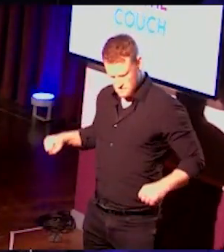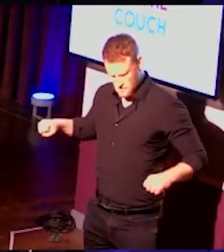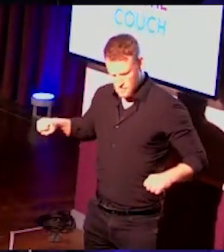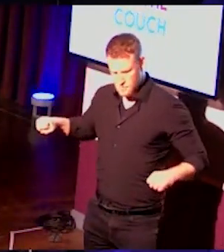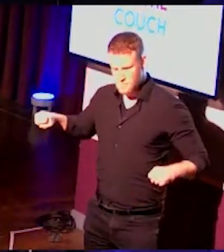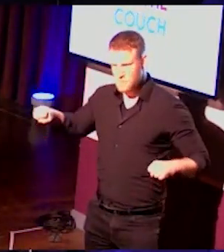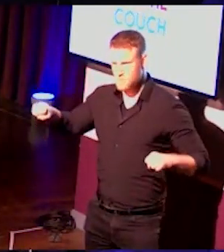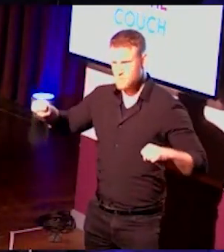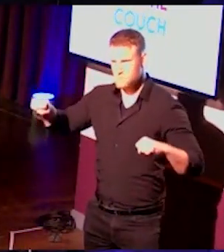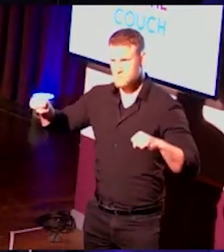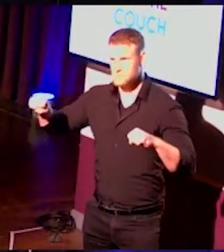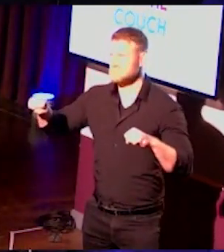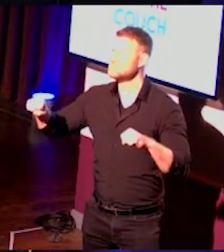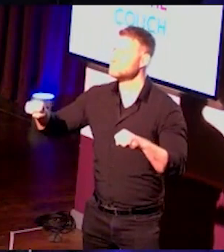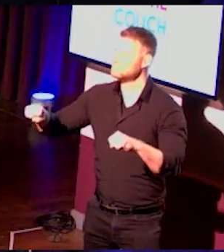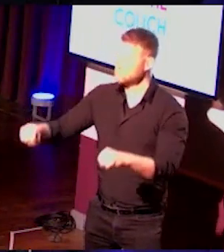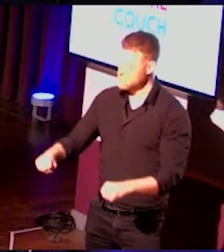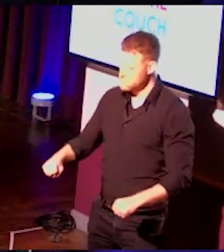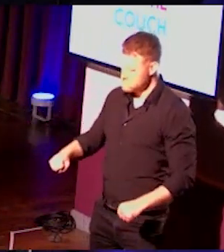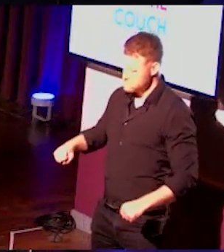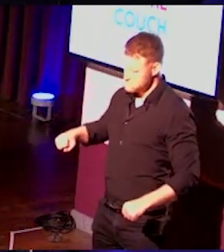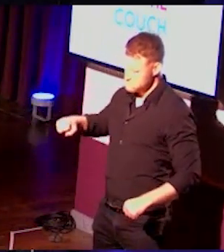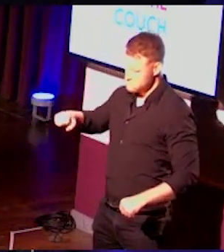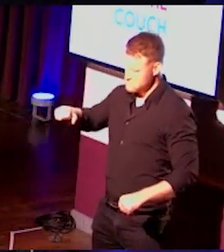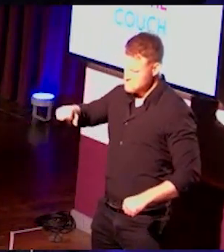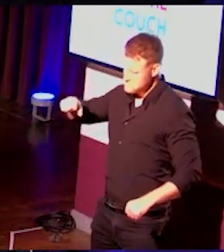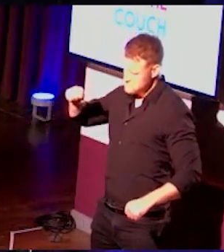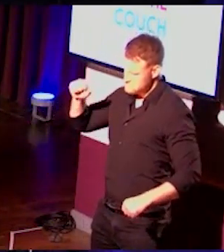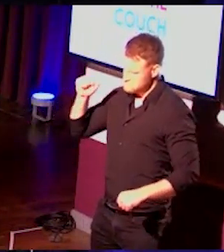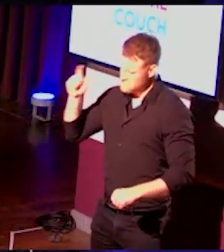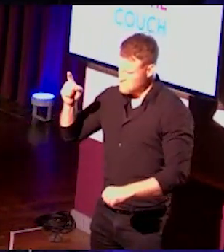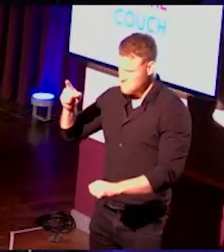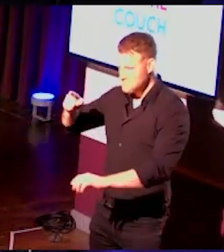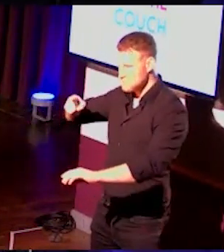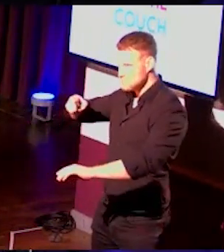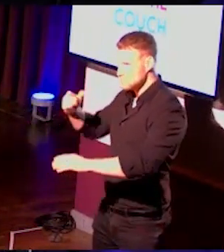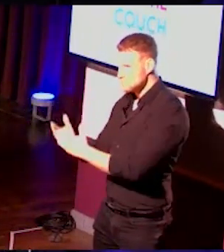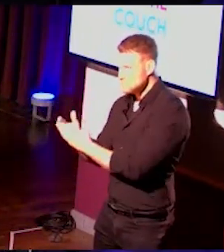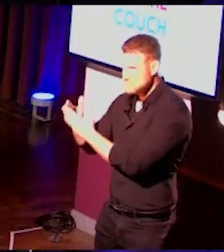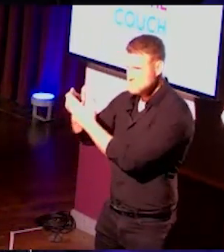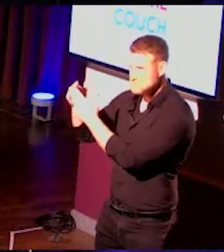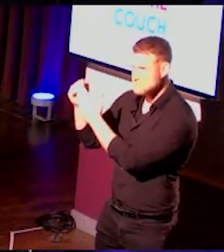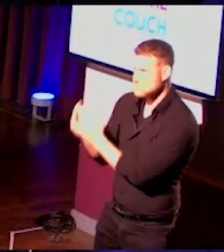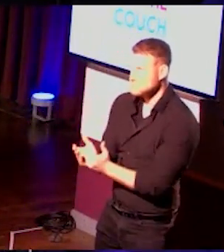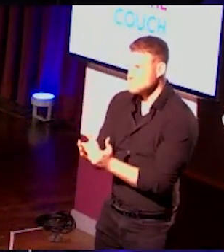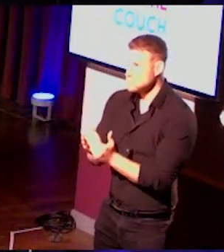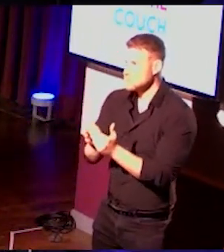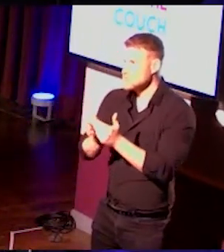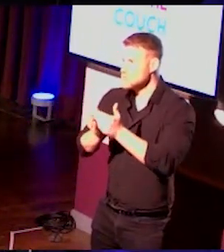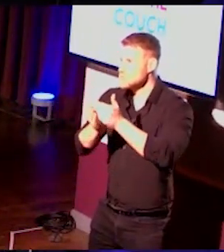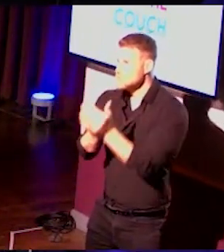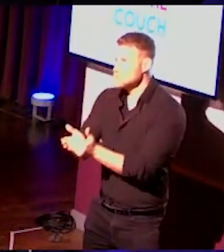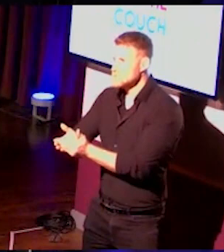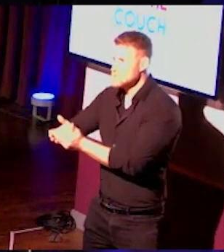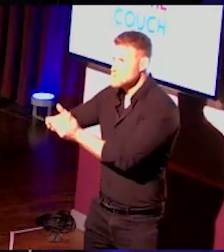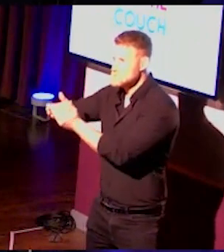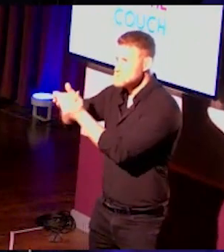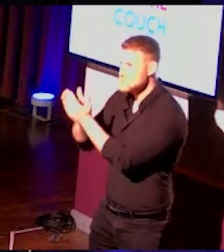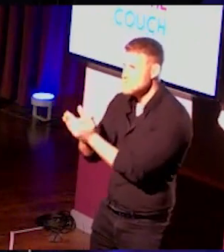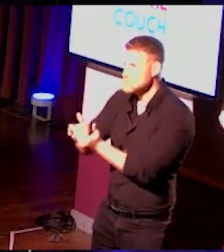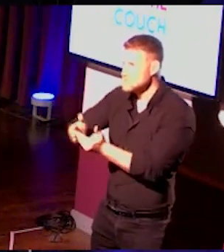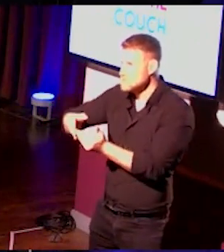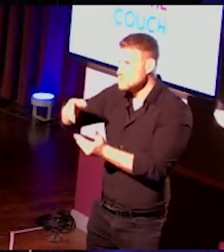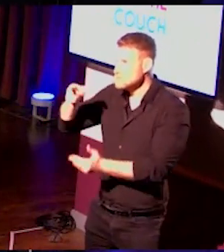row and row and row and row. Are you